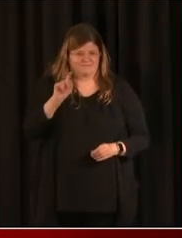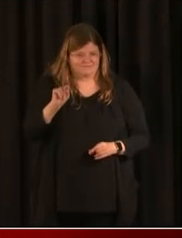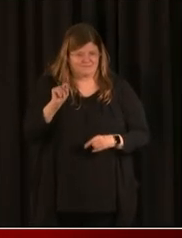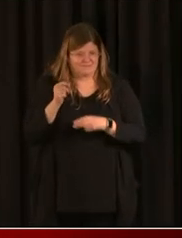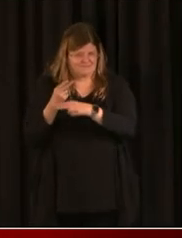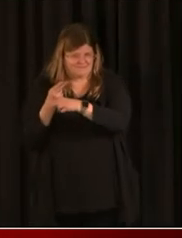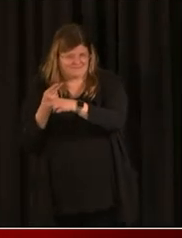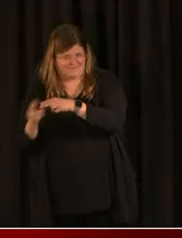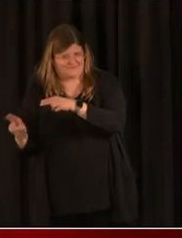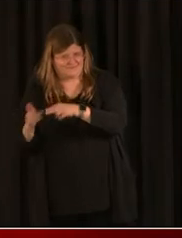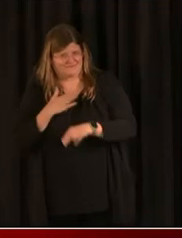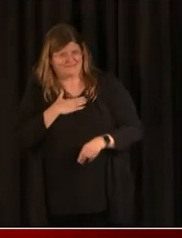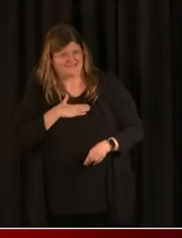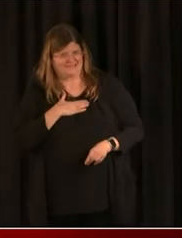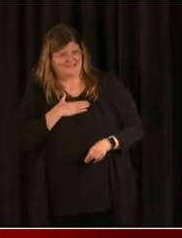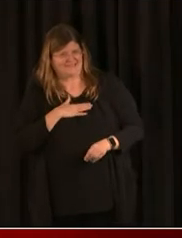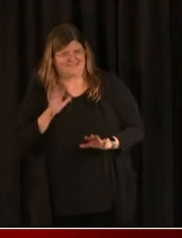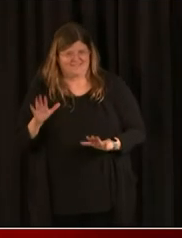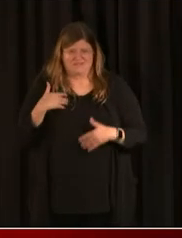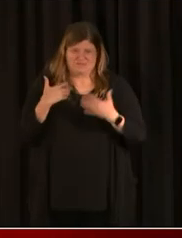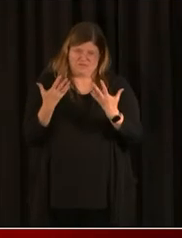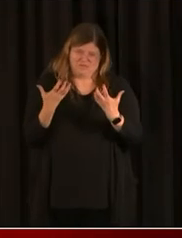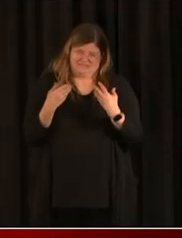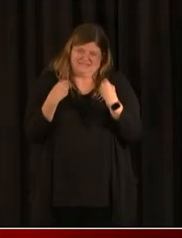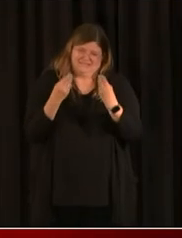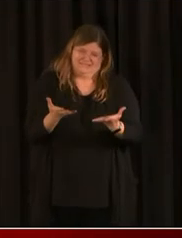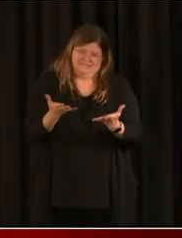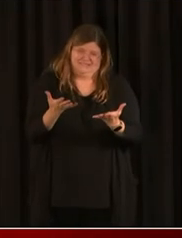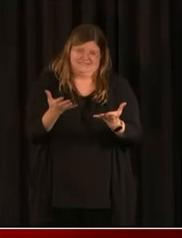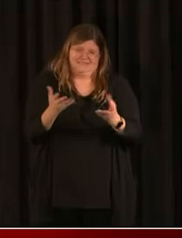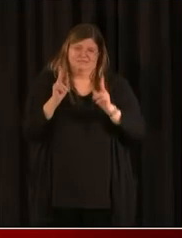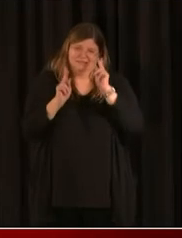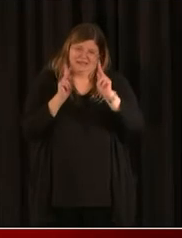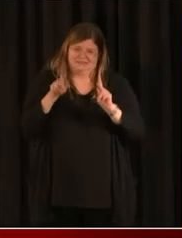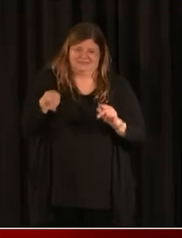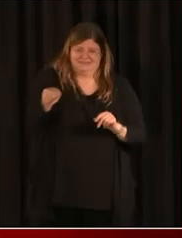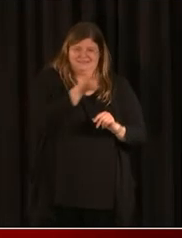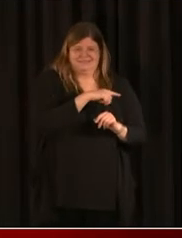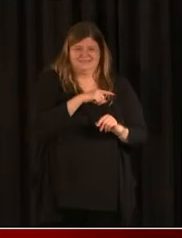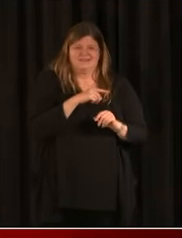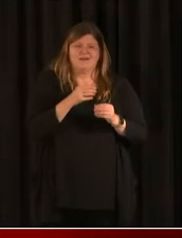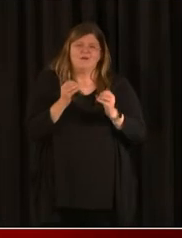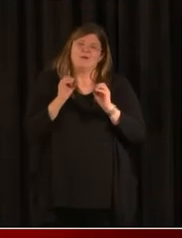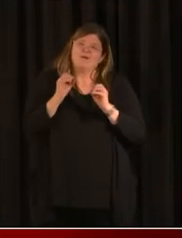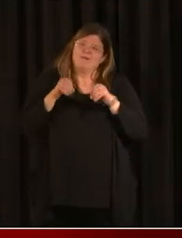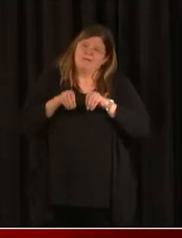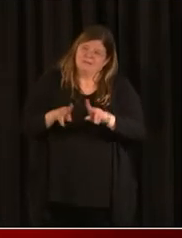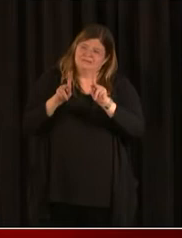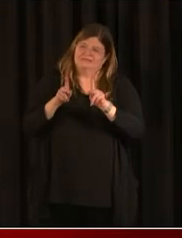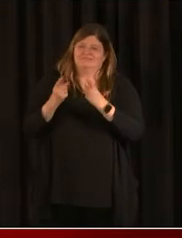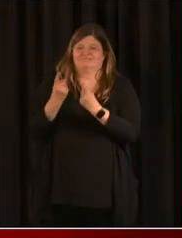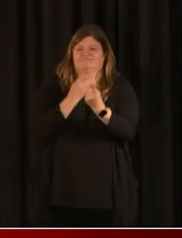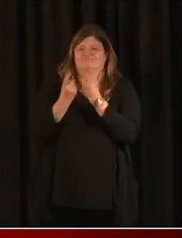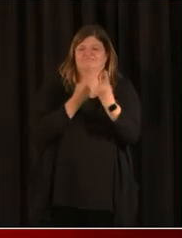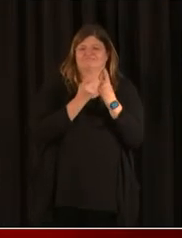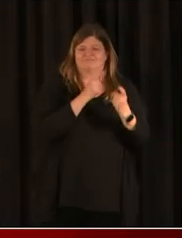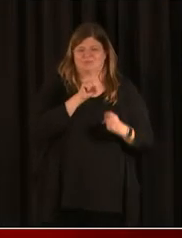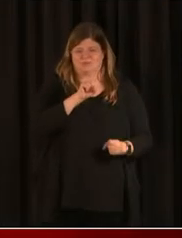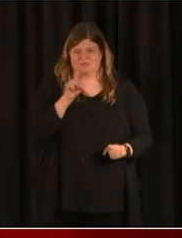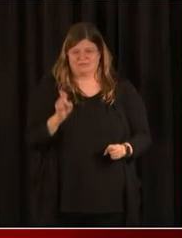Briefly, I do want to remind everyone that we have had some questions about